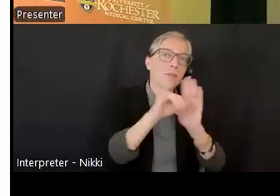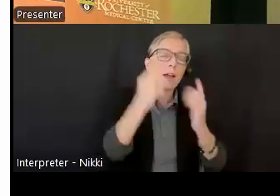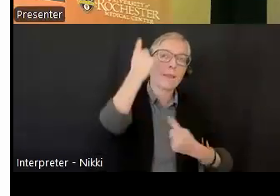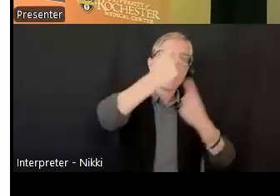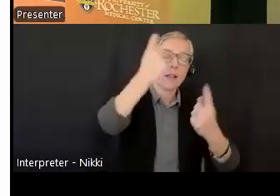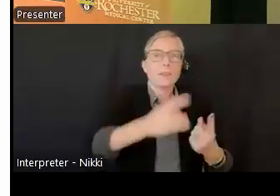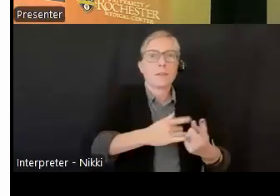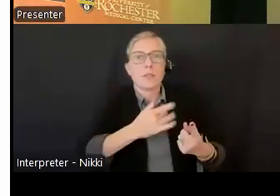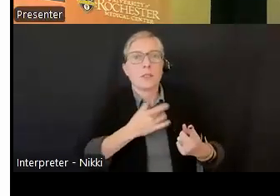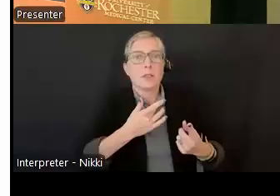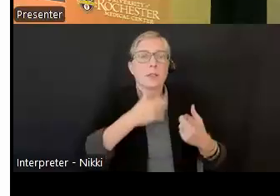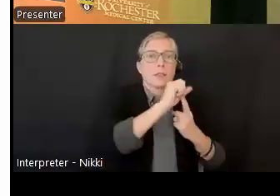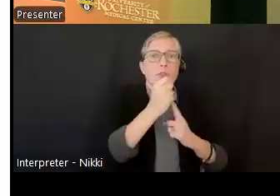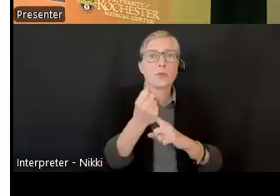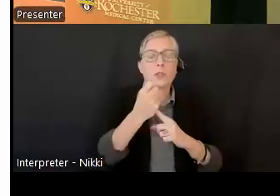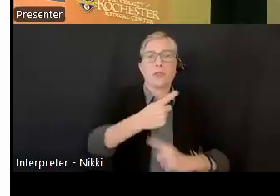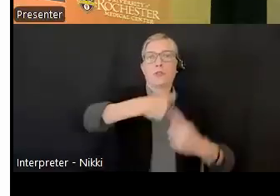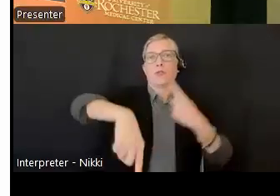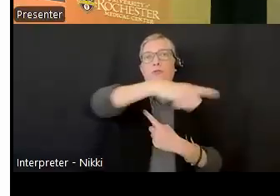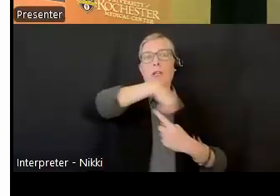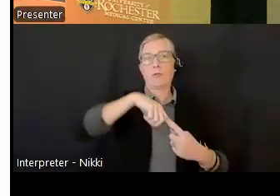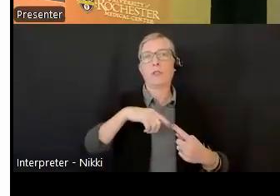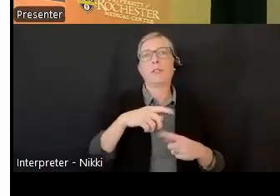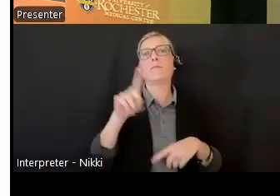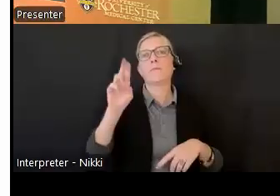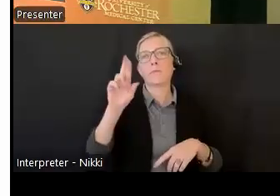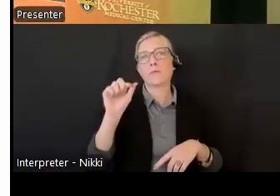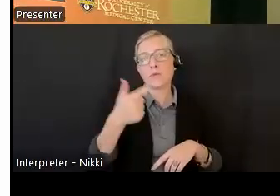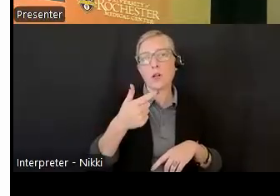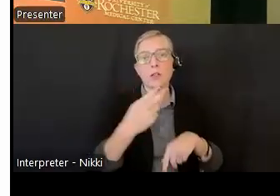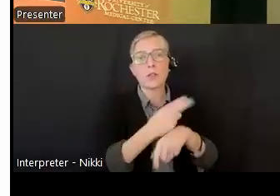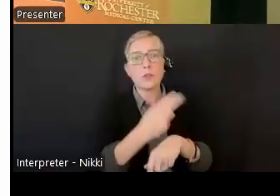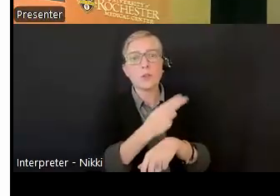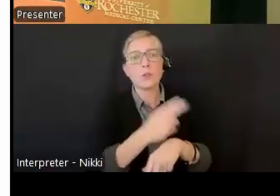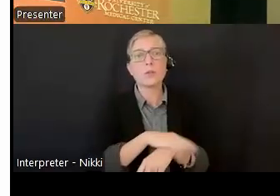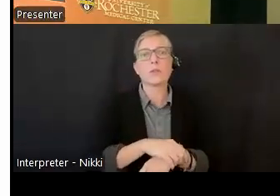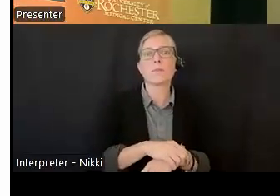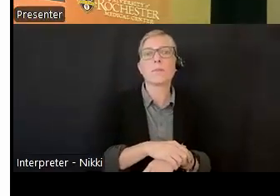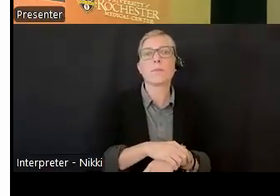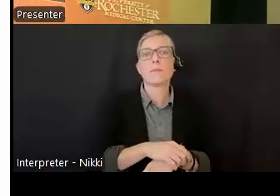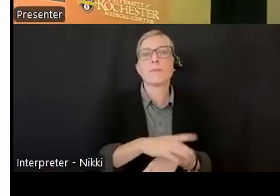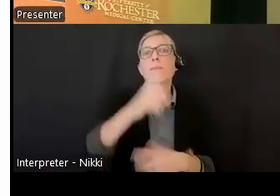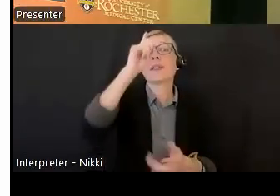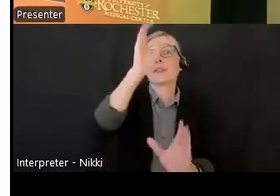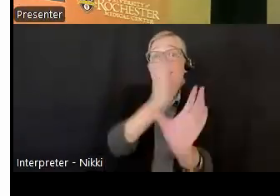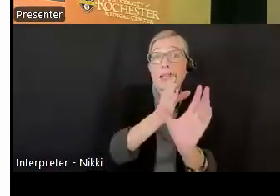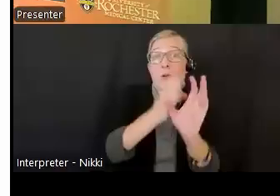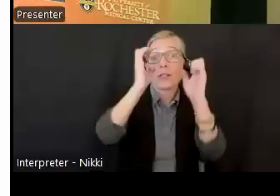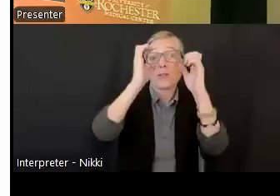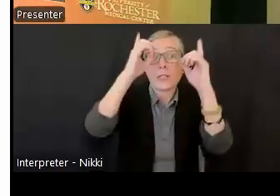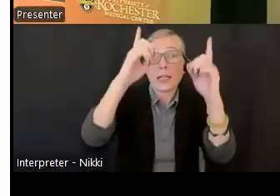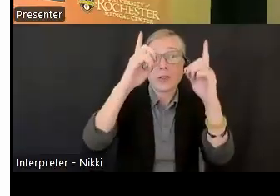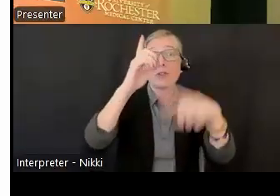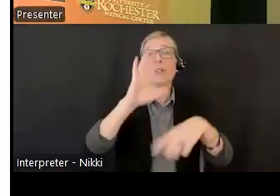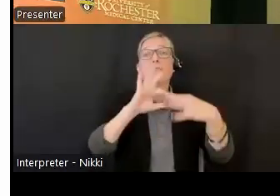drug use and aggression, providing psychoeducation on the interaction of them, as well as providing skills training, so unlearning and replacing